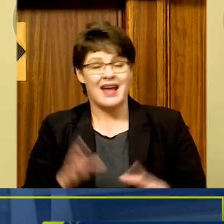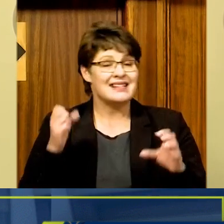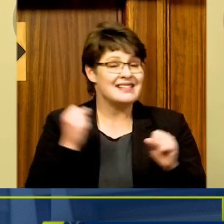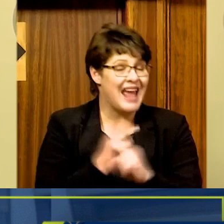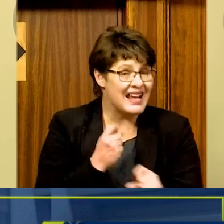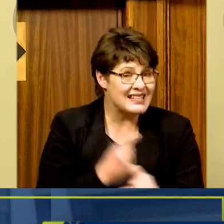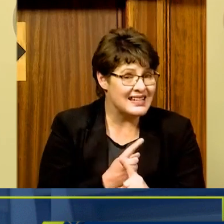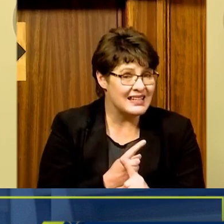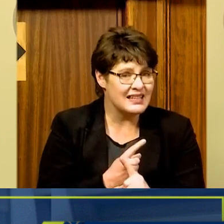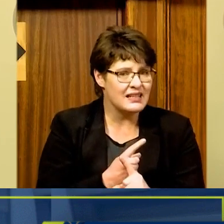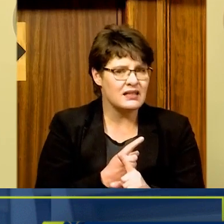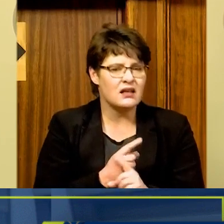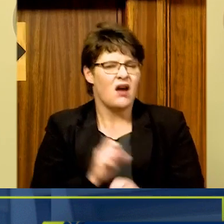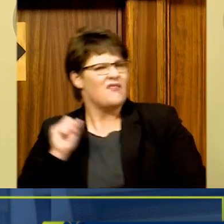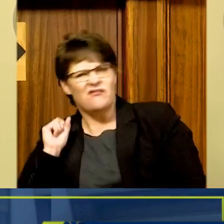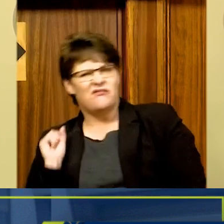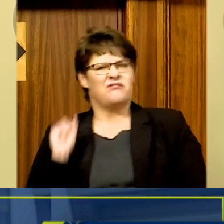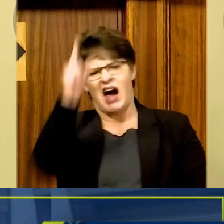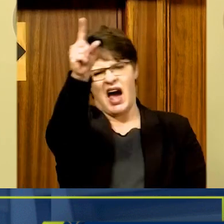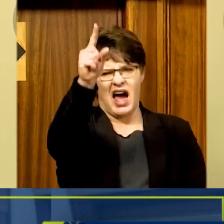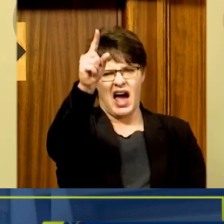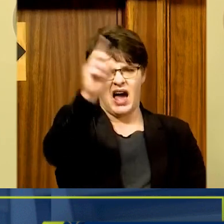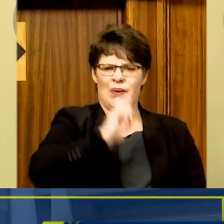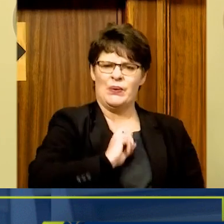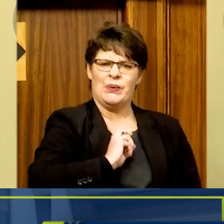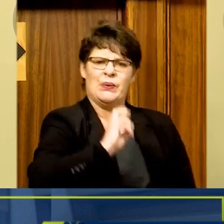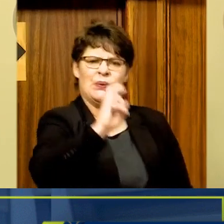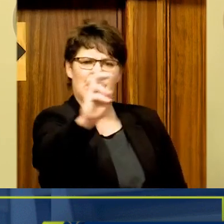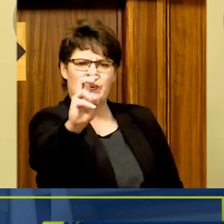Taxis undertaking long trips